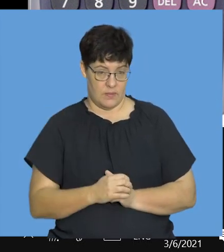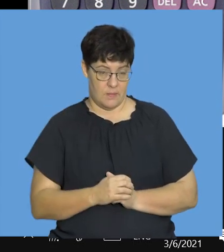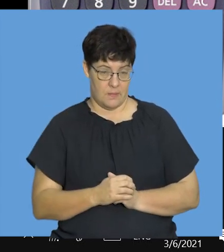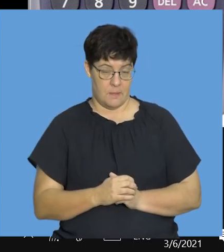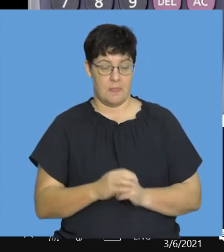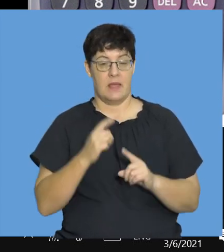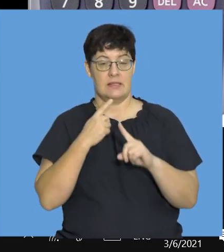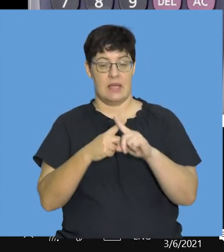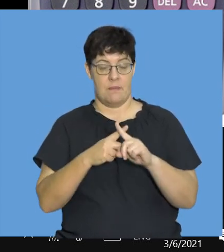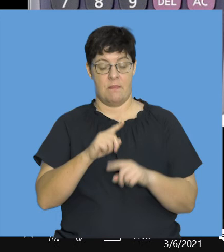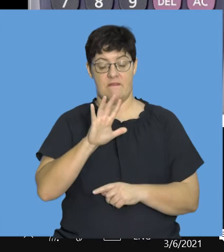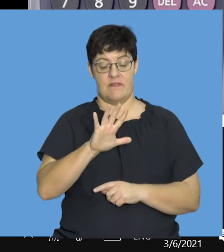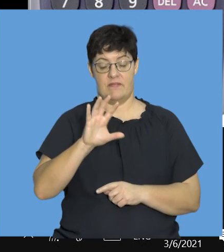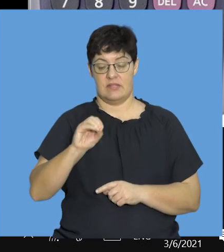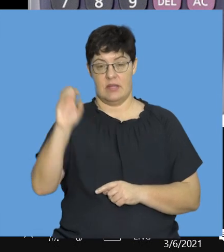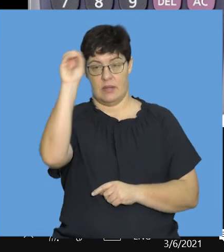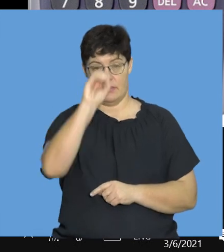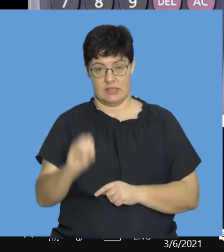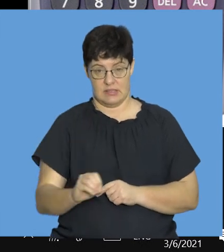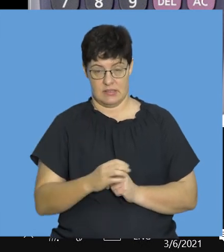times my 50%,